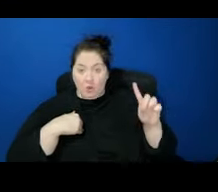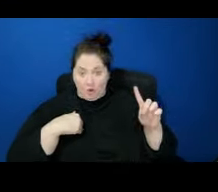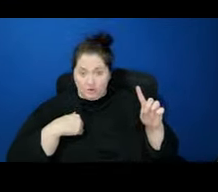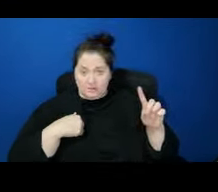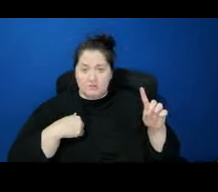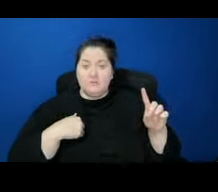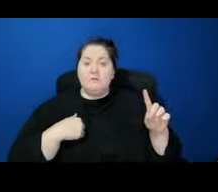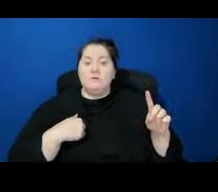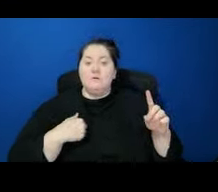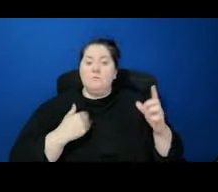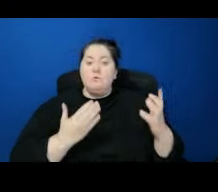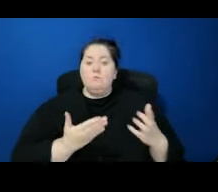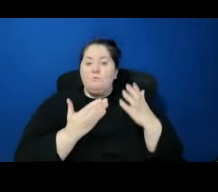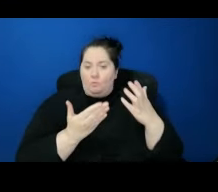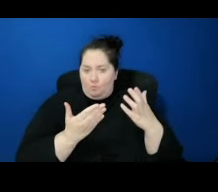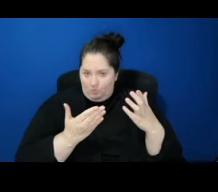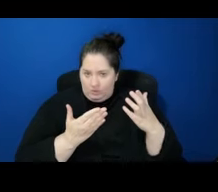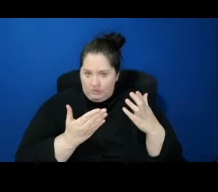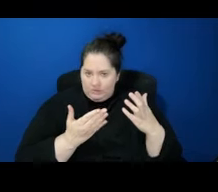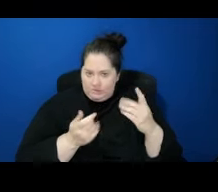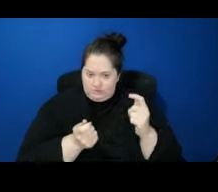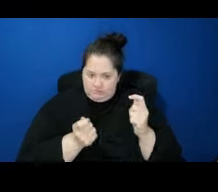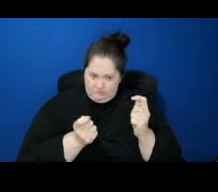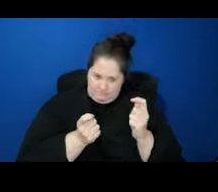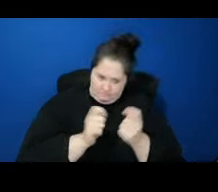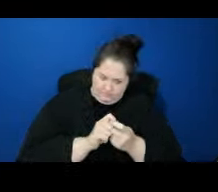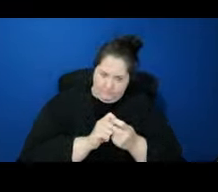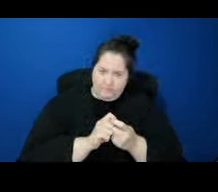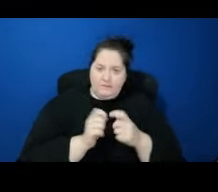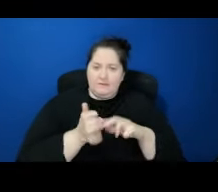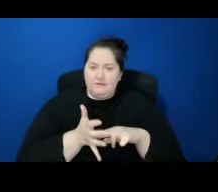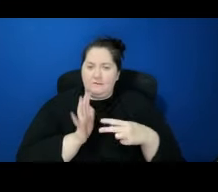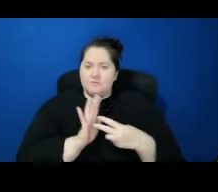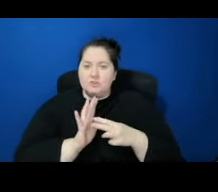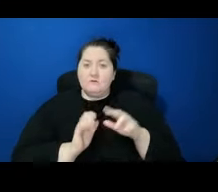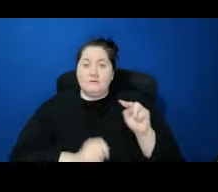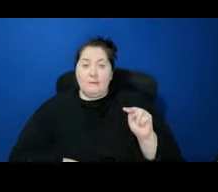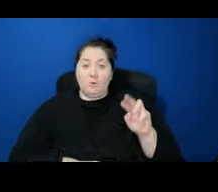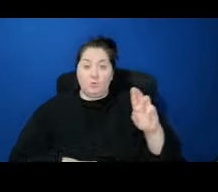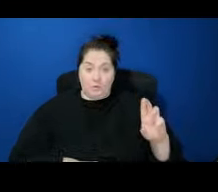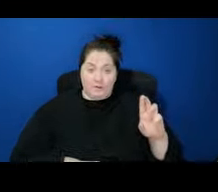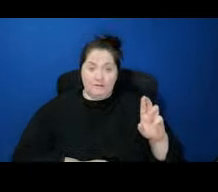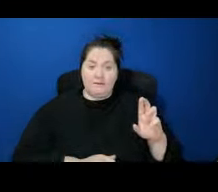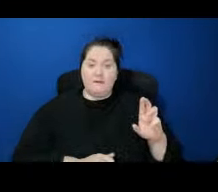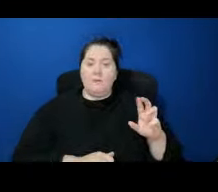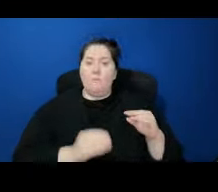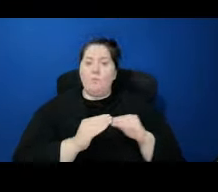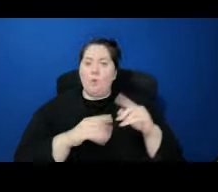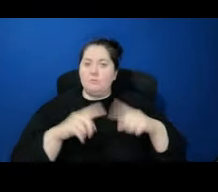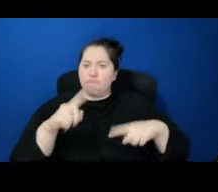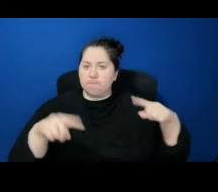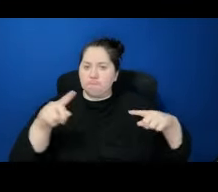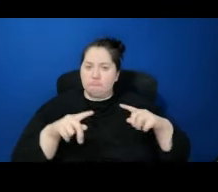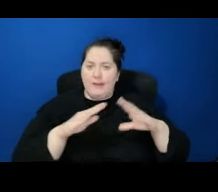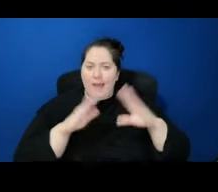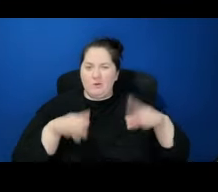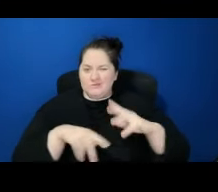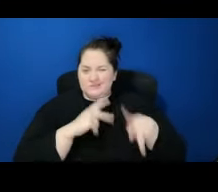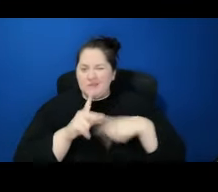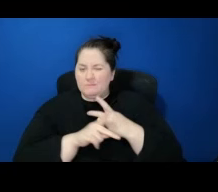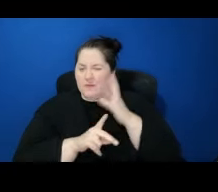are proposing to update the definition of neighborhood residential to allow a wider range of housing types, which I'll talk